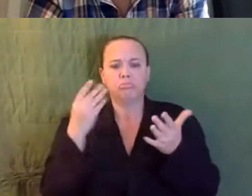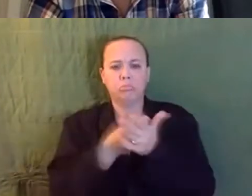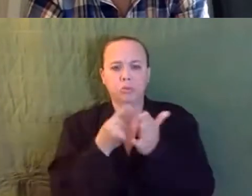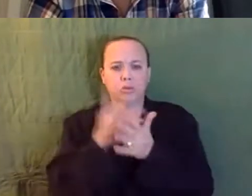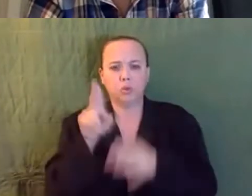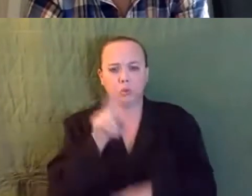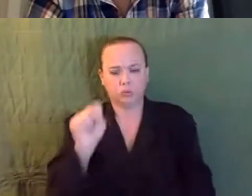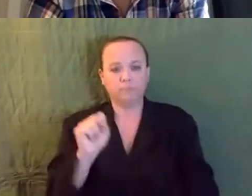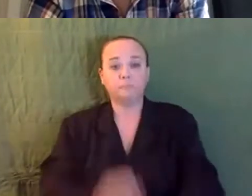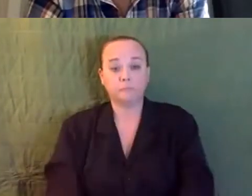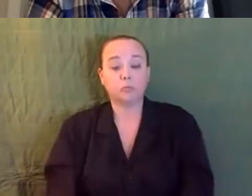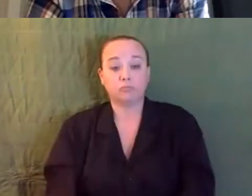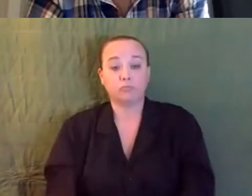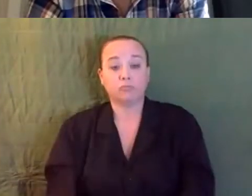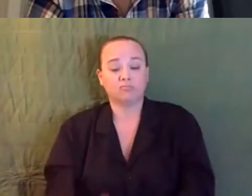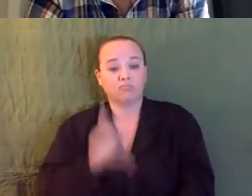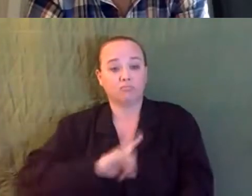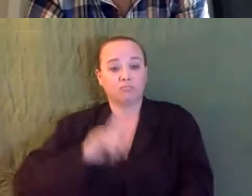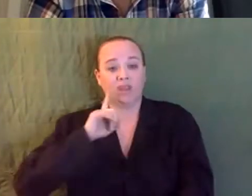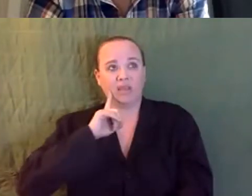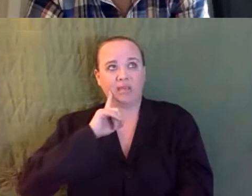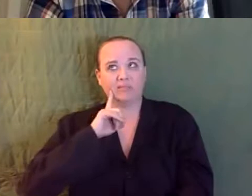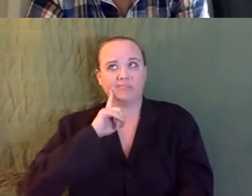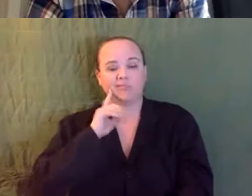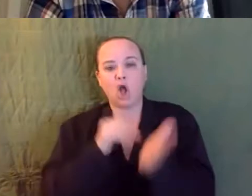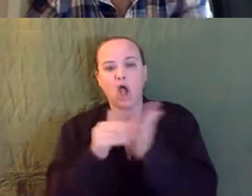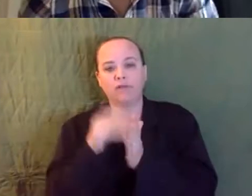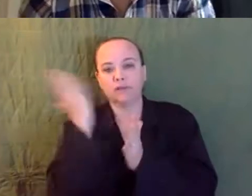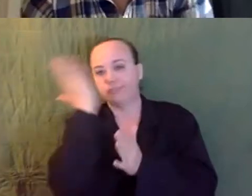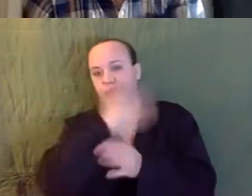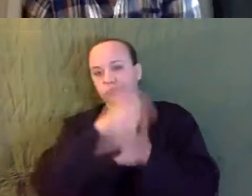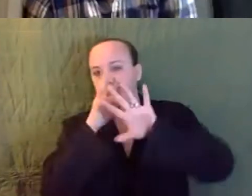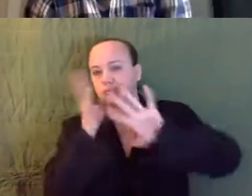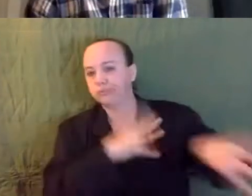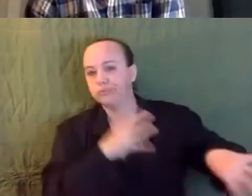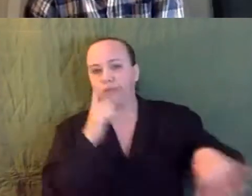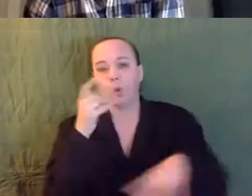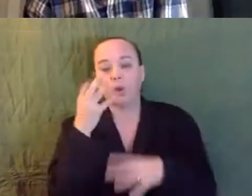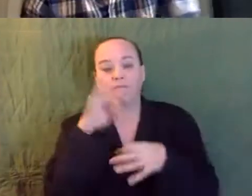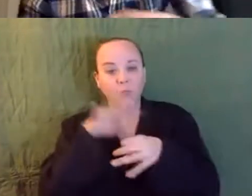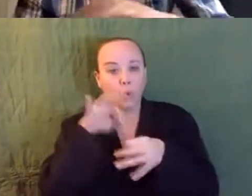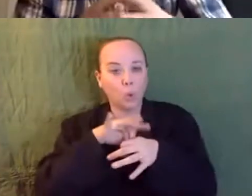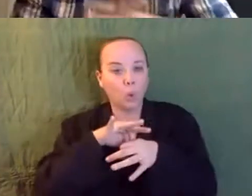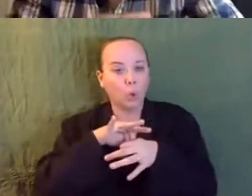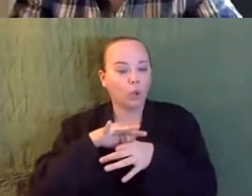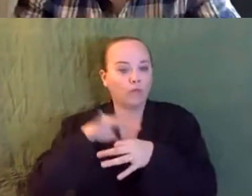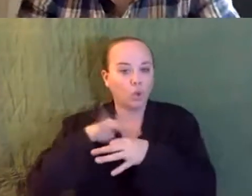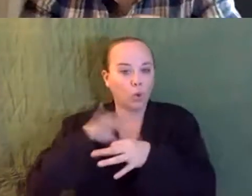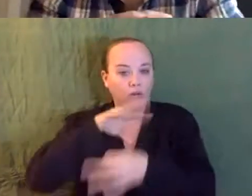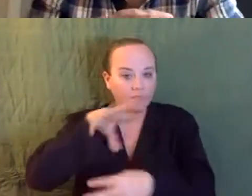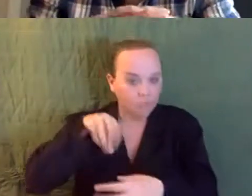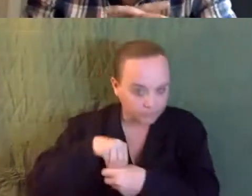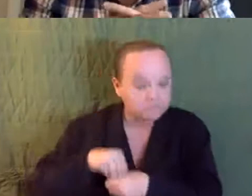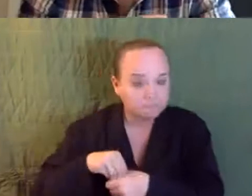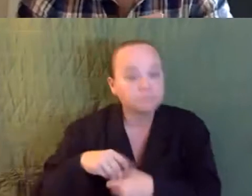States. And I think they're often overlooked as a voting constituency as well.